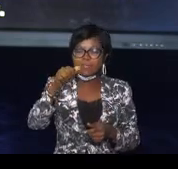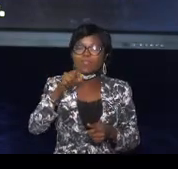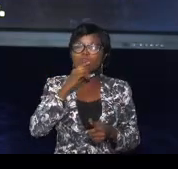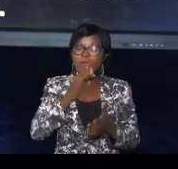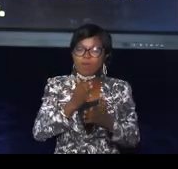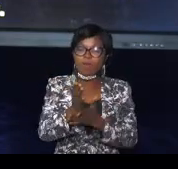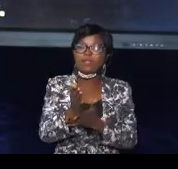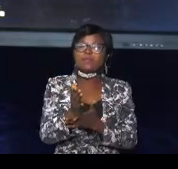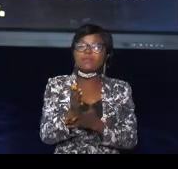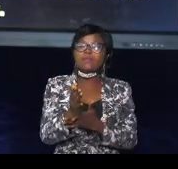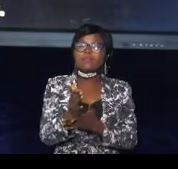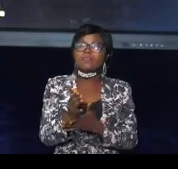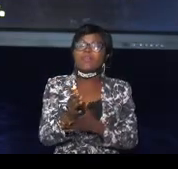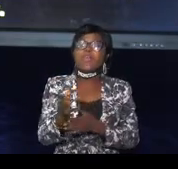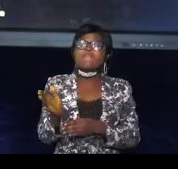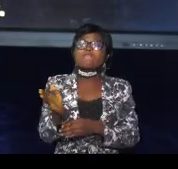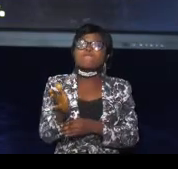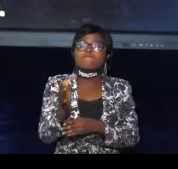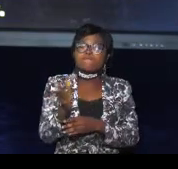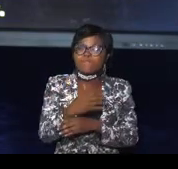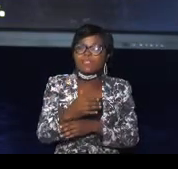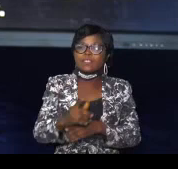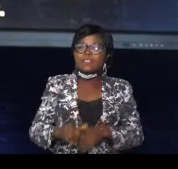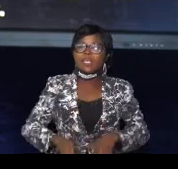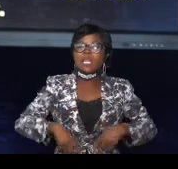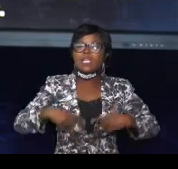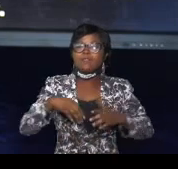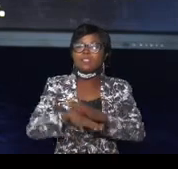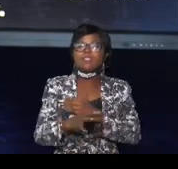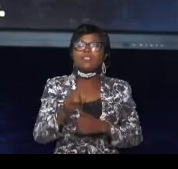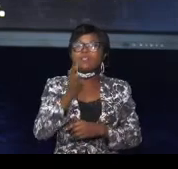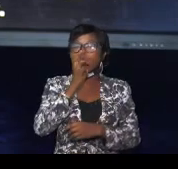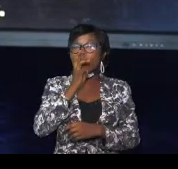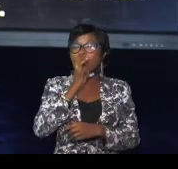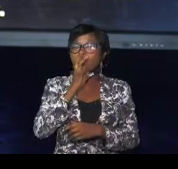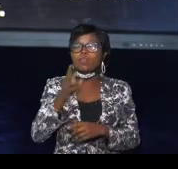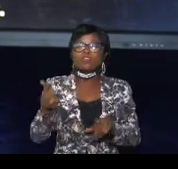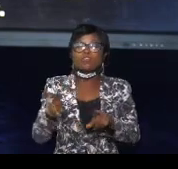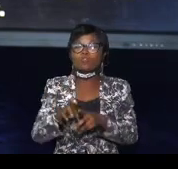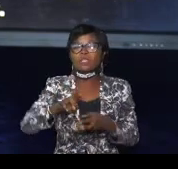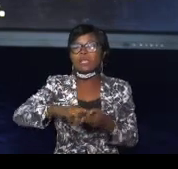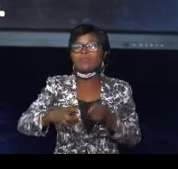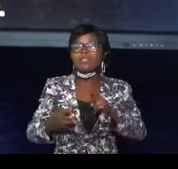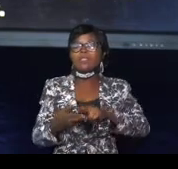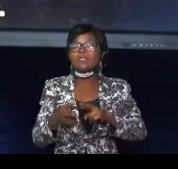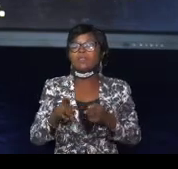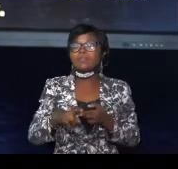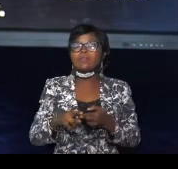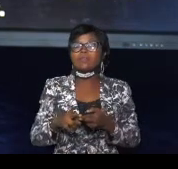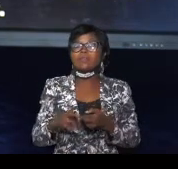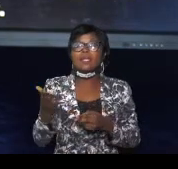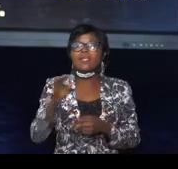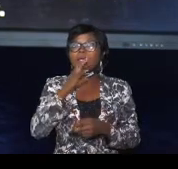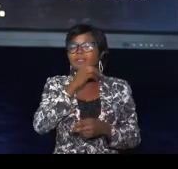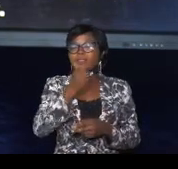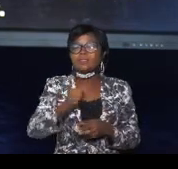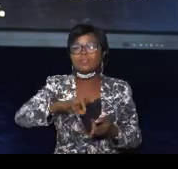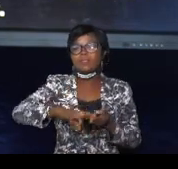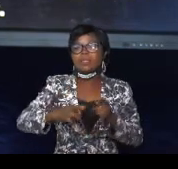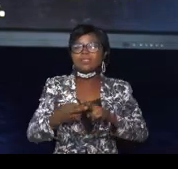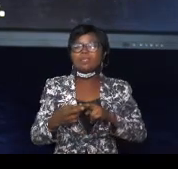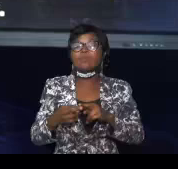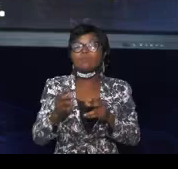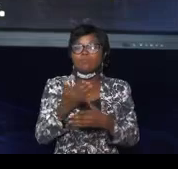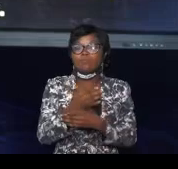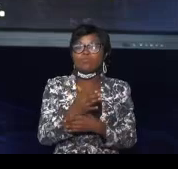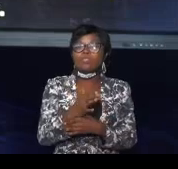Good, yes, you're correct. Fish lives inside water, so they are related. There's a relationship